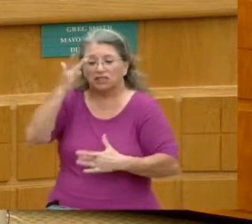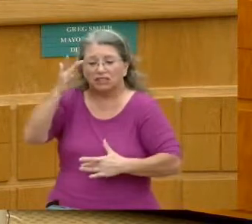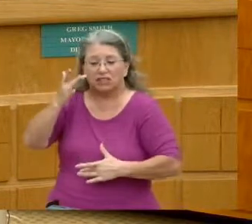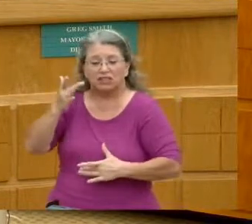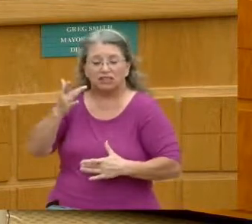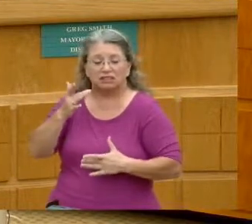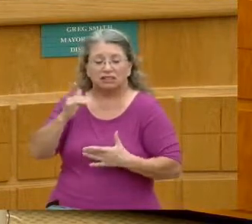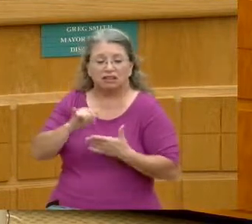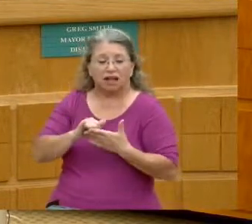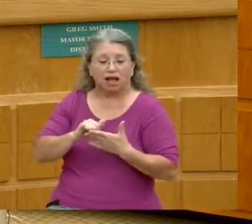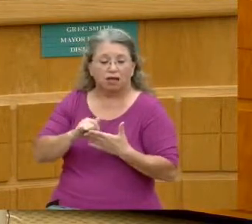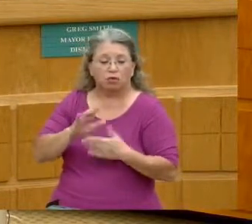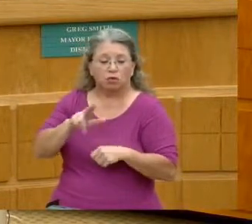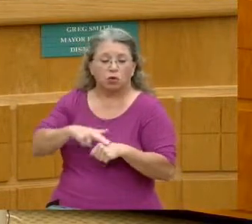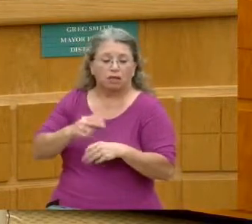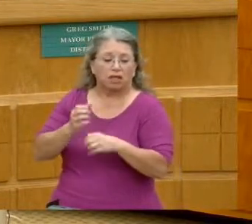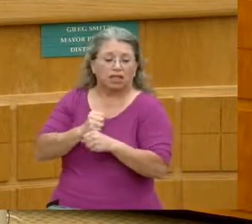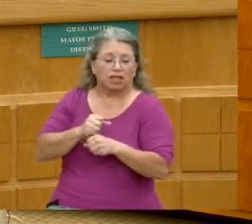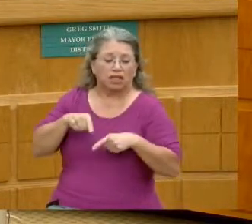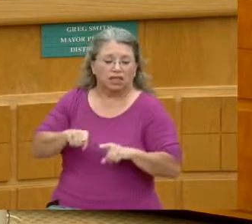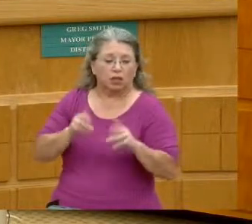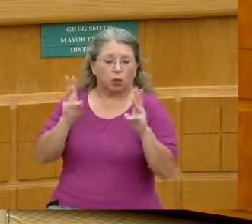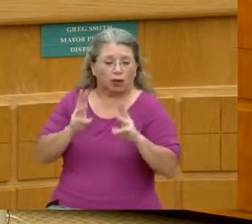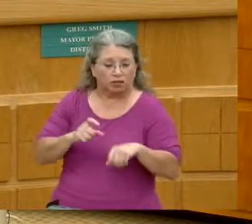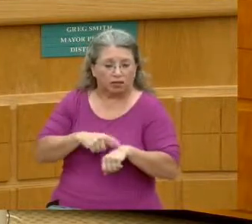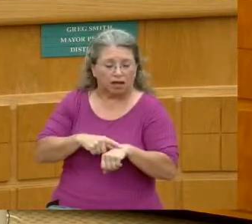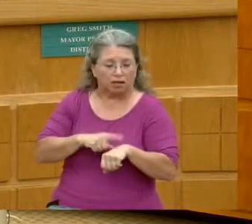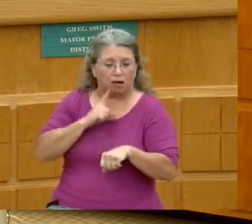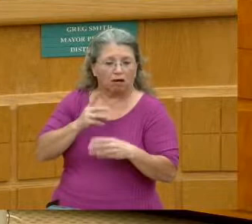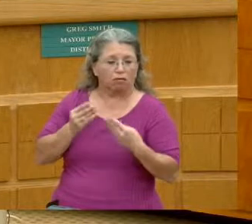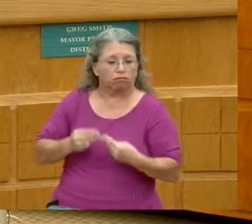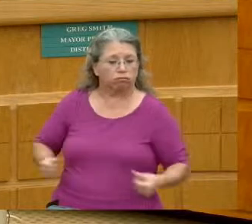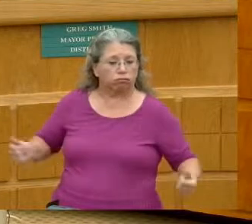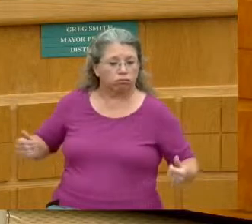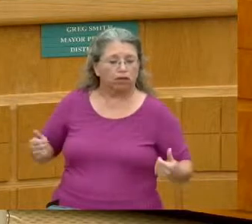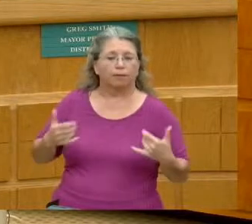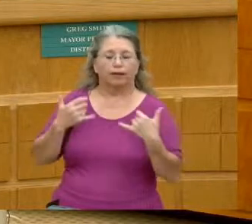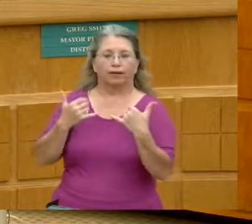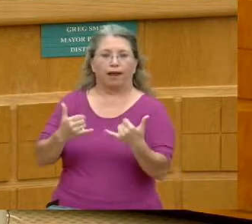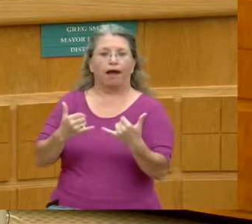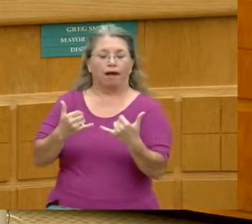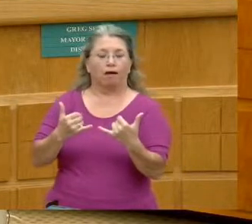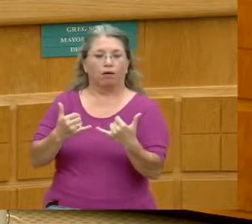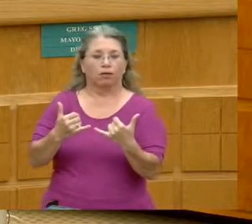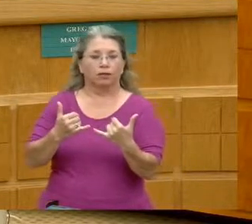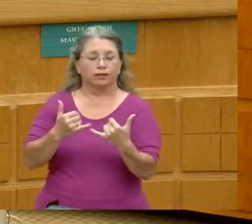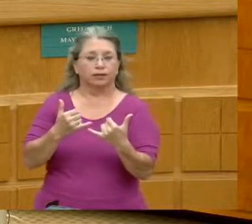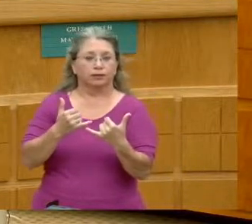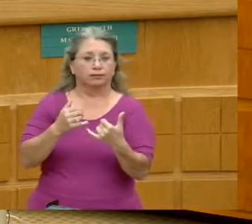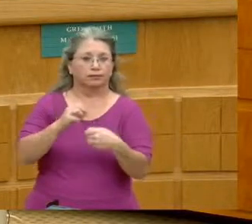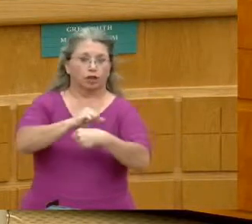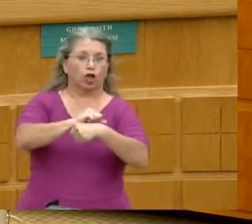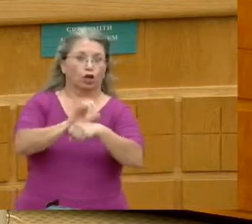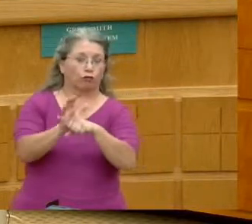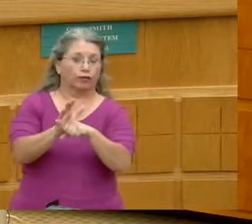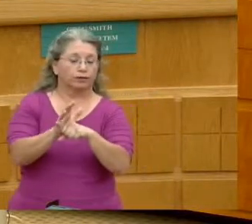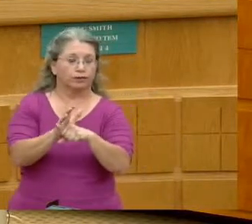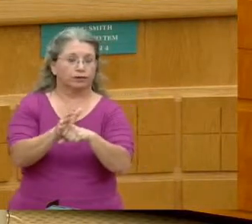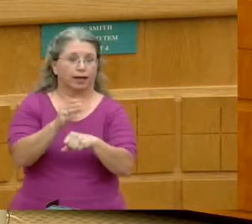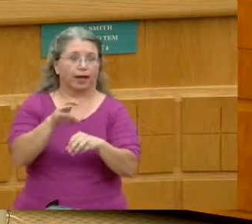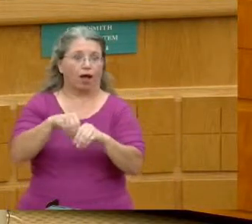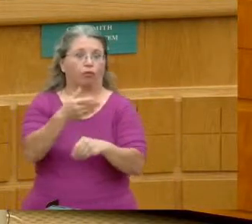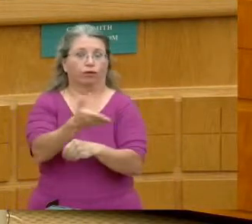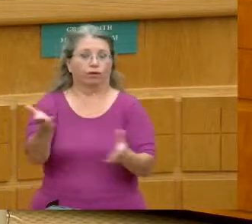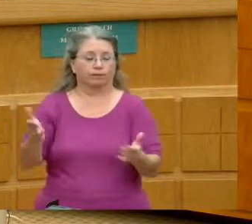more prevalent among all the different sicknesses that we're contracting. But I want to address something very specifically. This percentage is